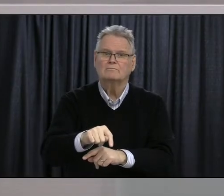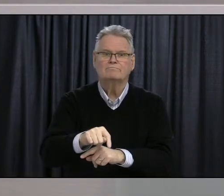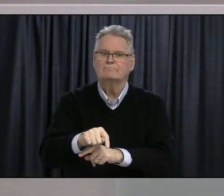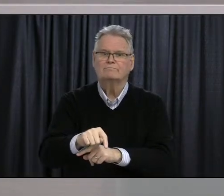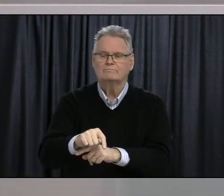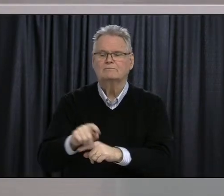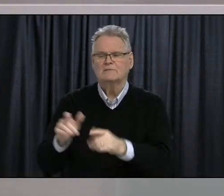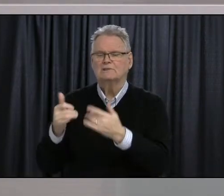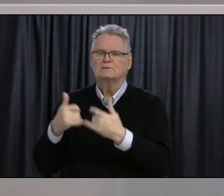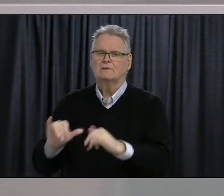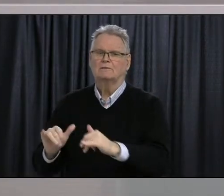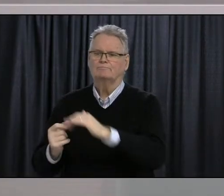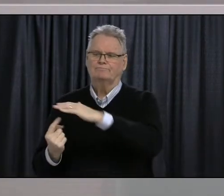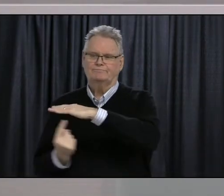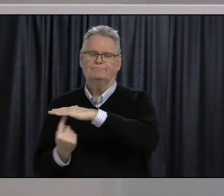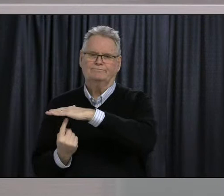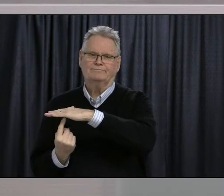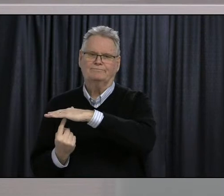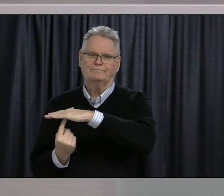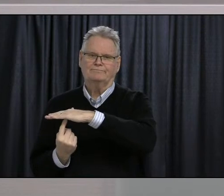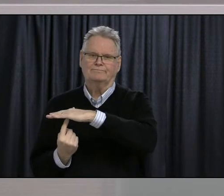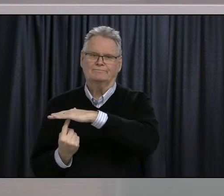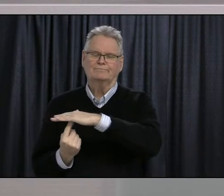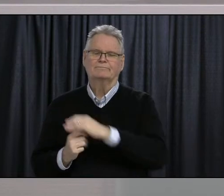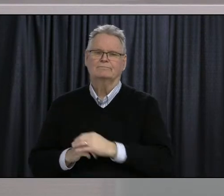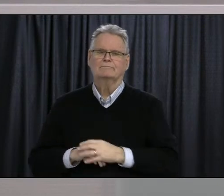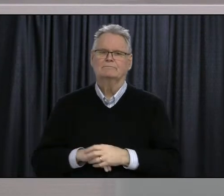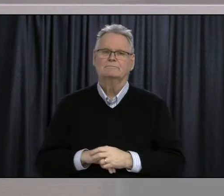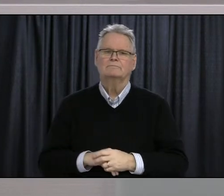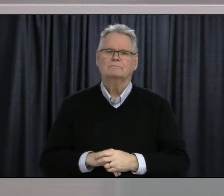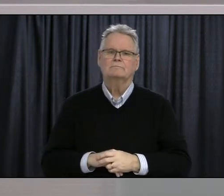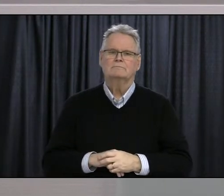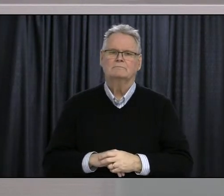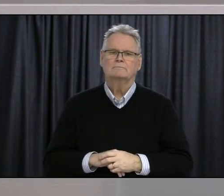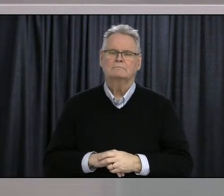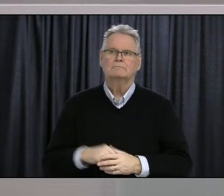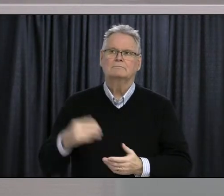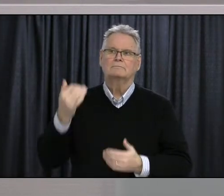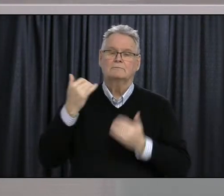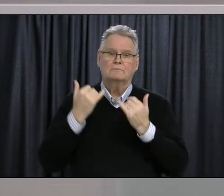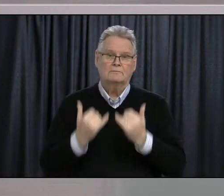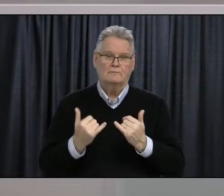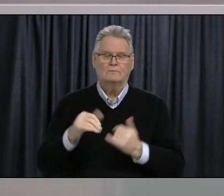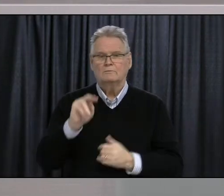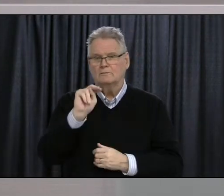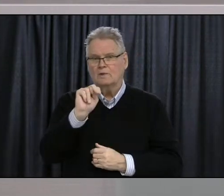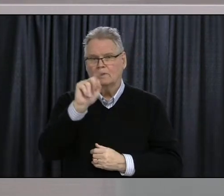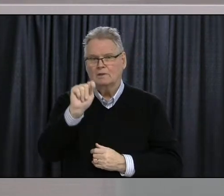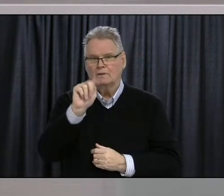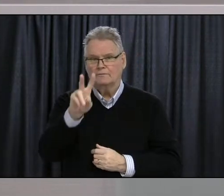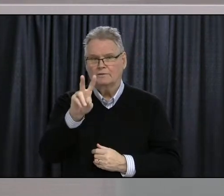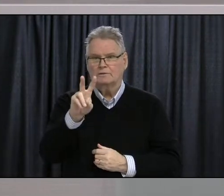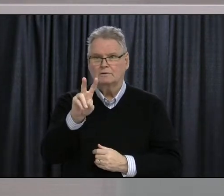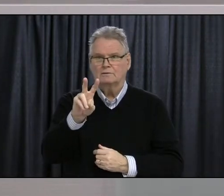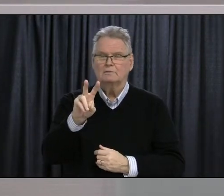next questions are from Kellyanne Roberts with NTV. Please go ahead. Thank you. I'm wondering, in terms of contact